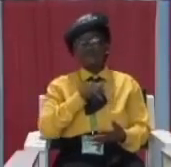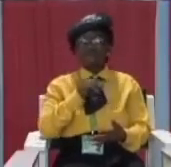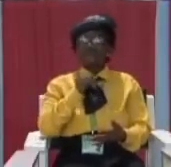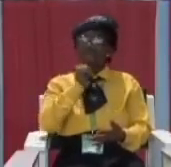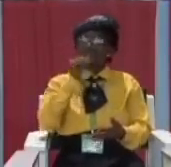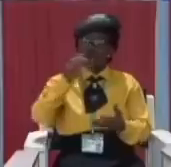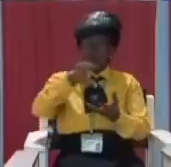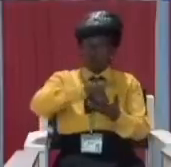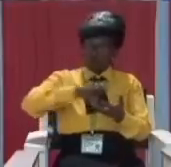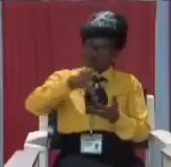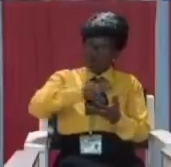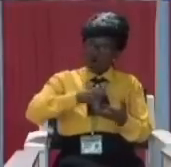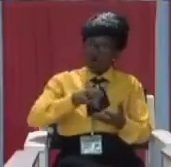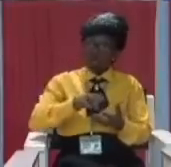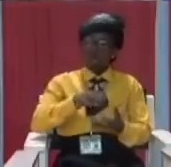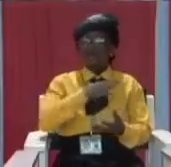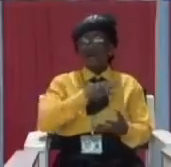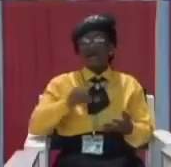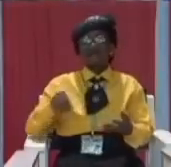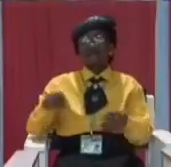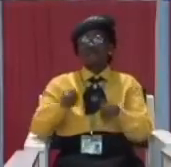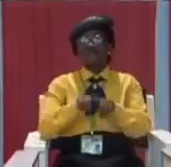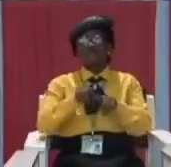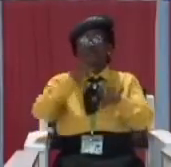undiluted, etc., etc.